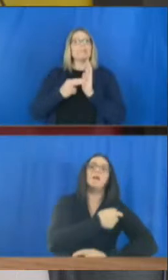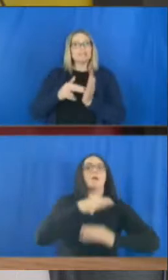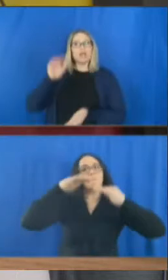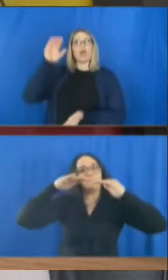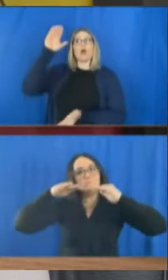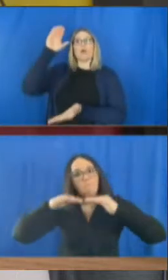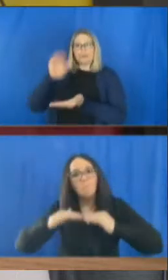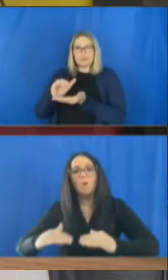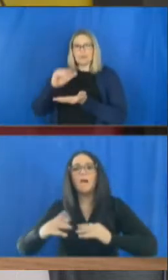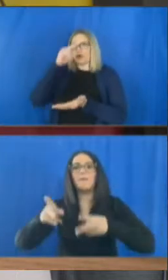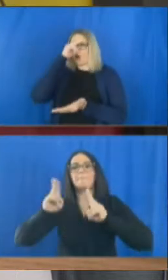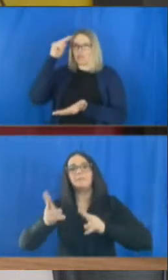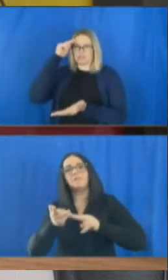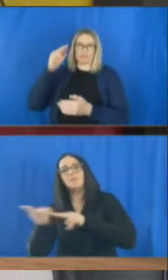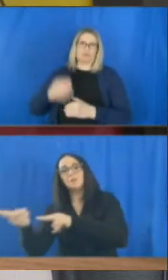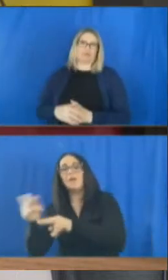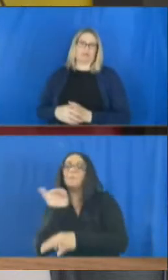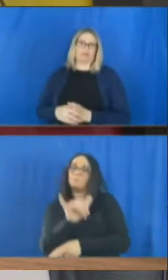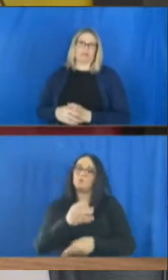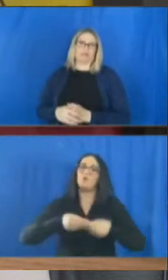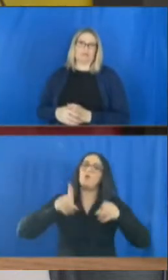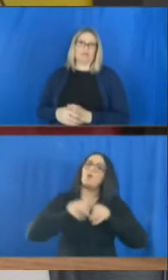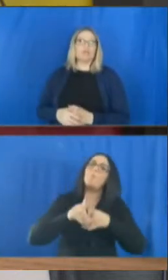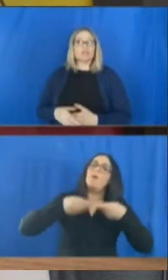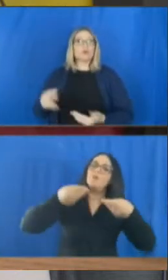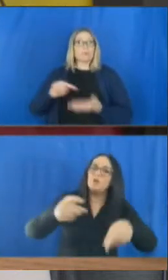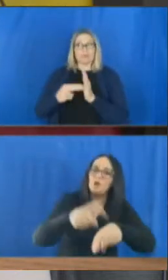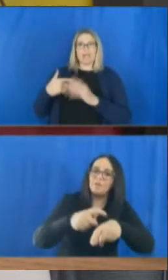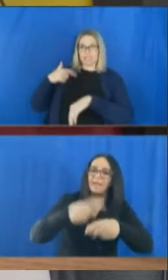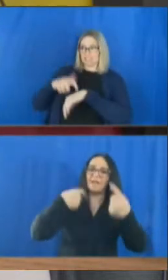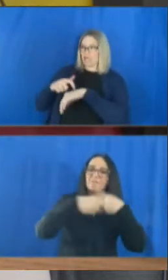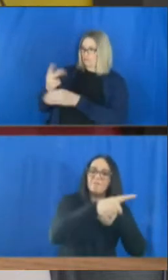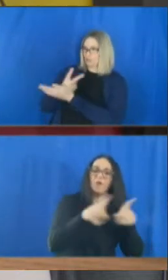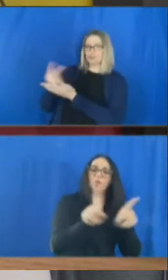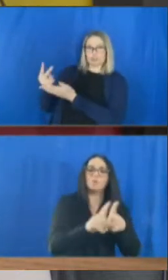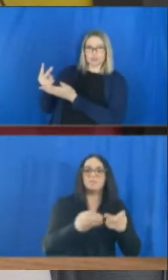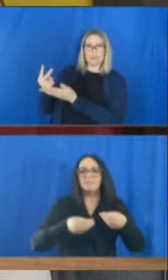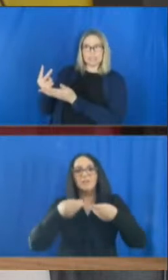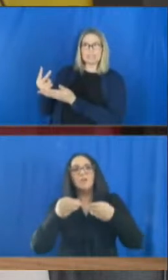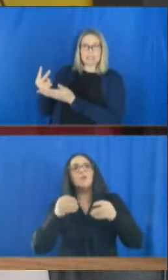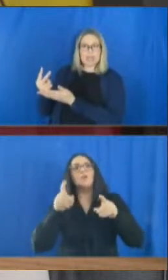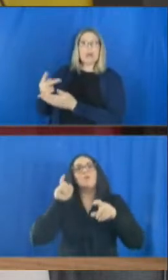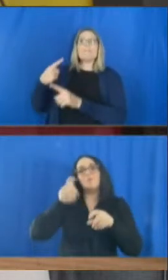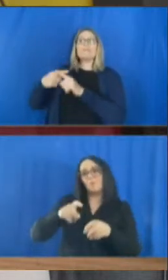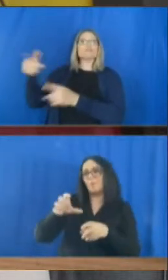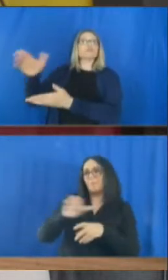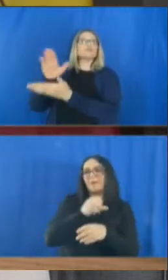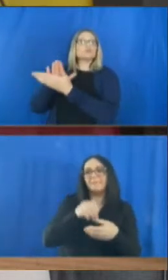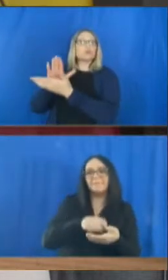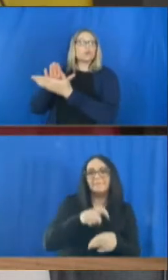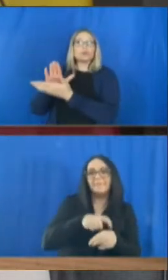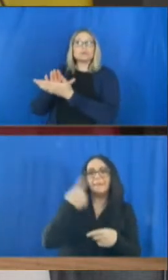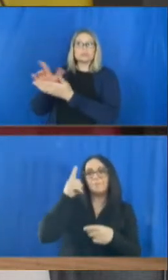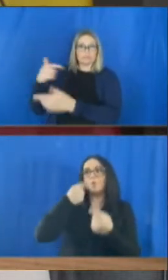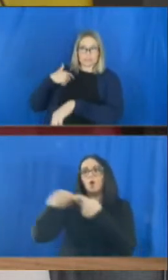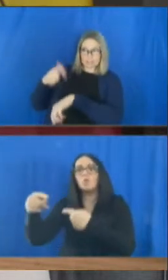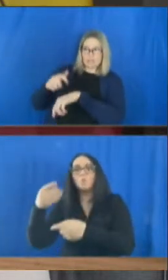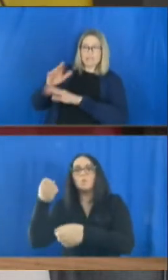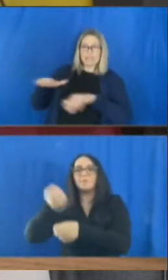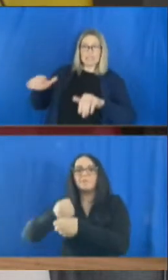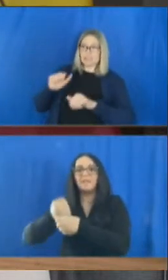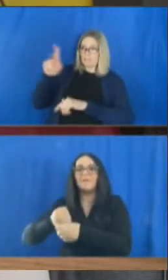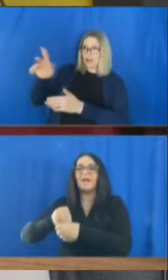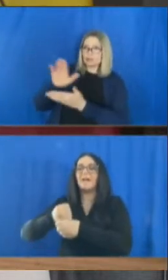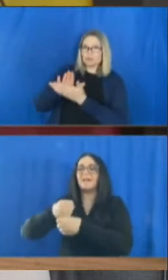teachers are boosted, and the whole entire school system in terms of the protective measures that they were looking at putting in